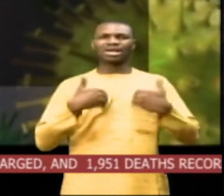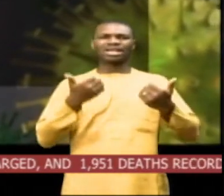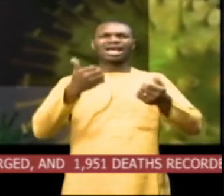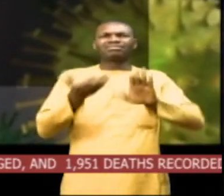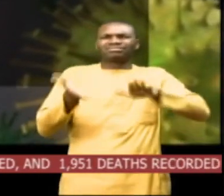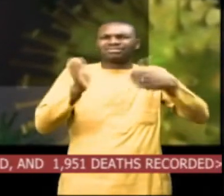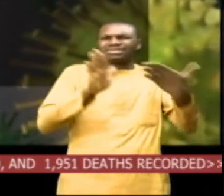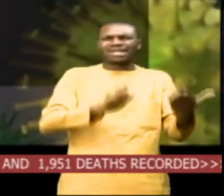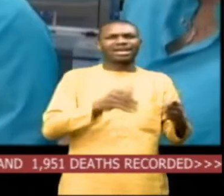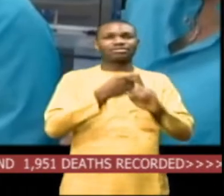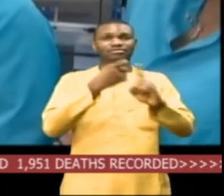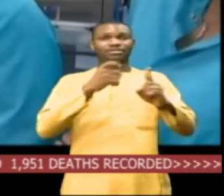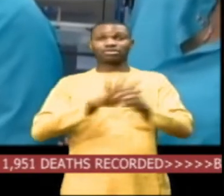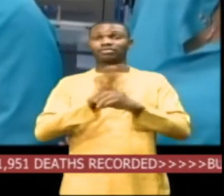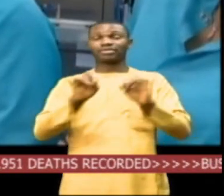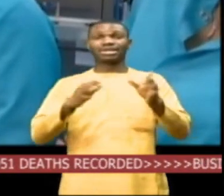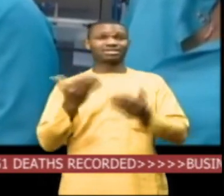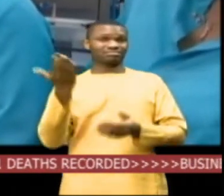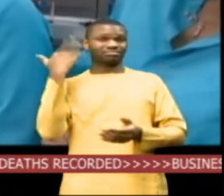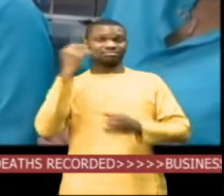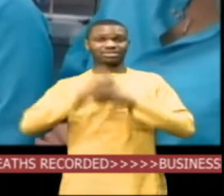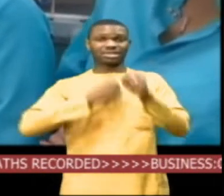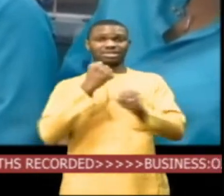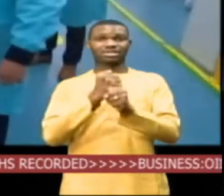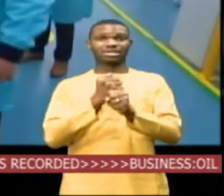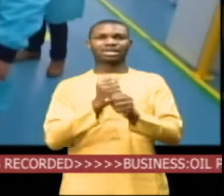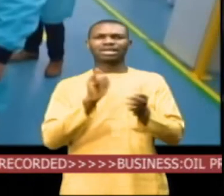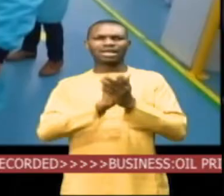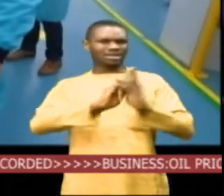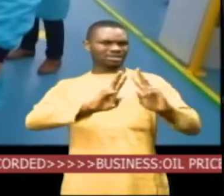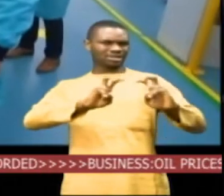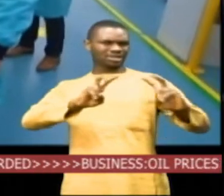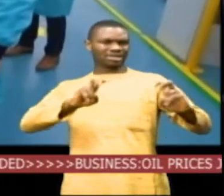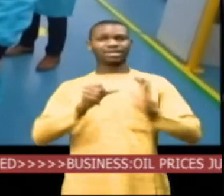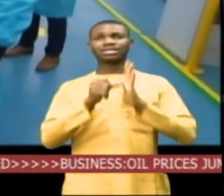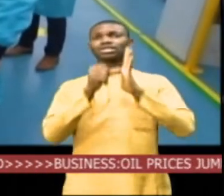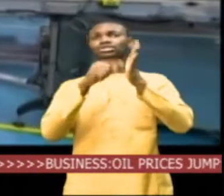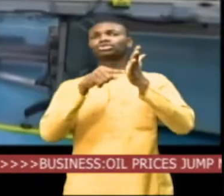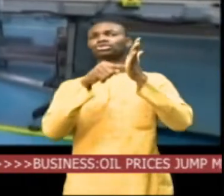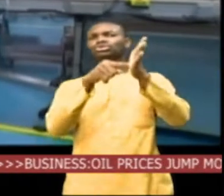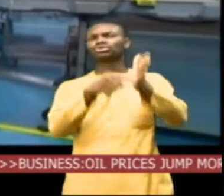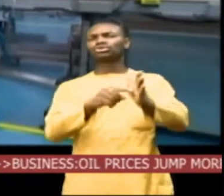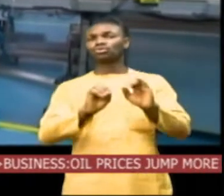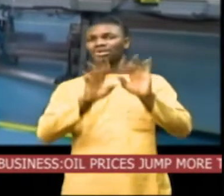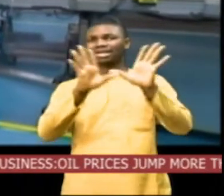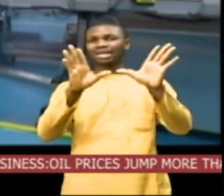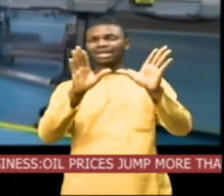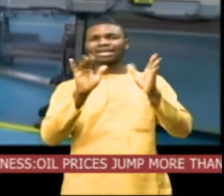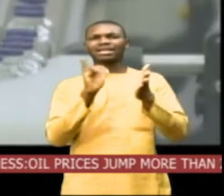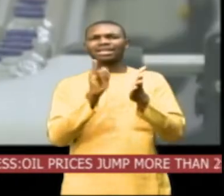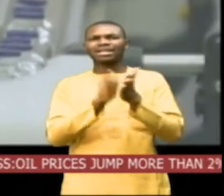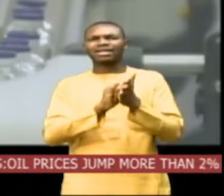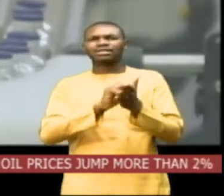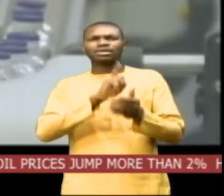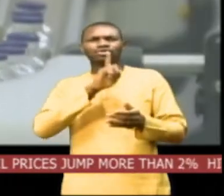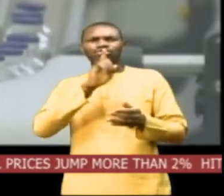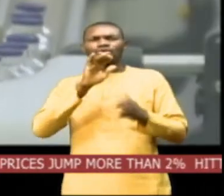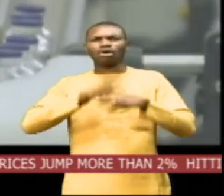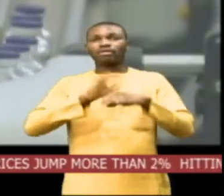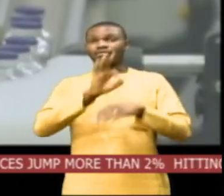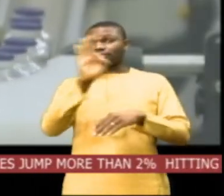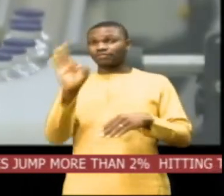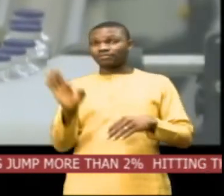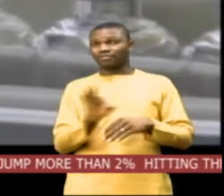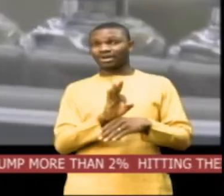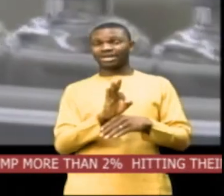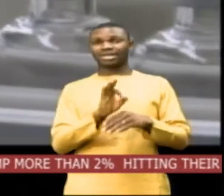the last year. The analysis from Amnesty Public Services International and Uniglobal Union released on Friday comes as